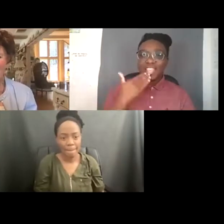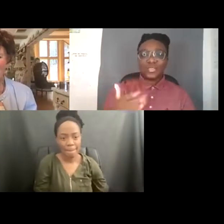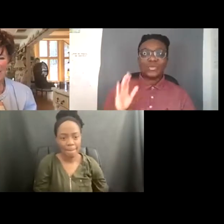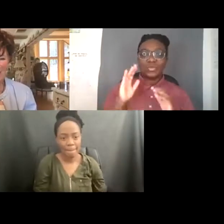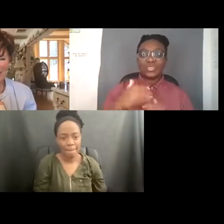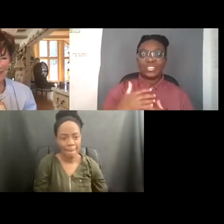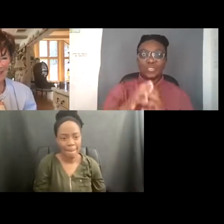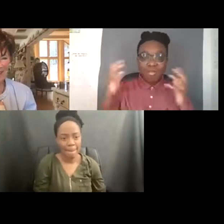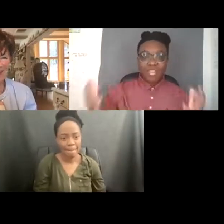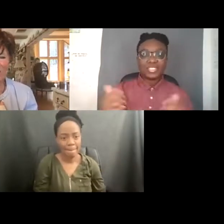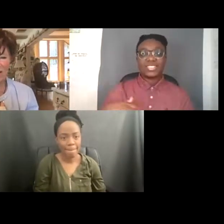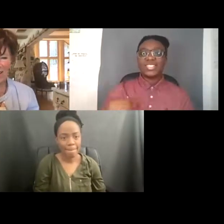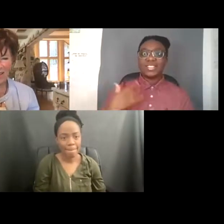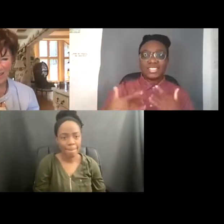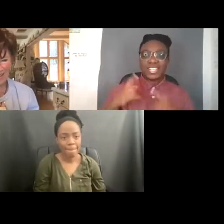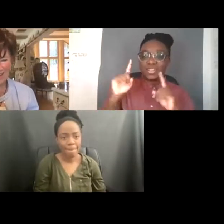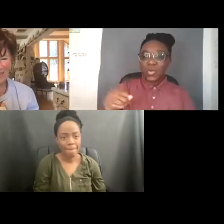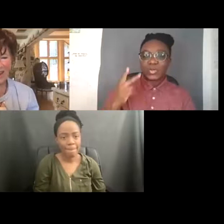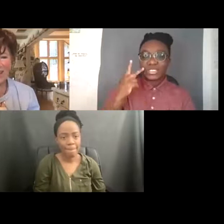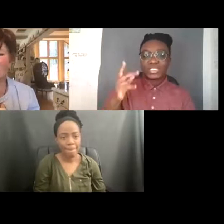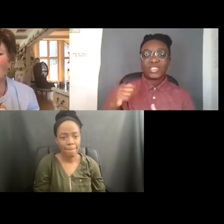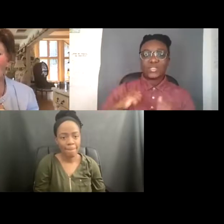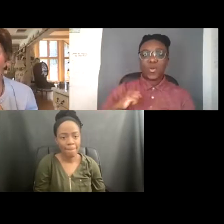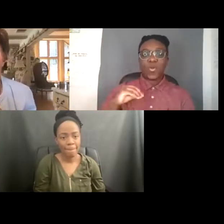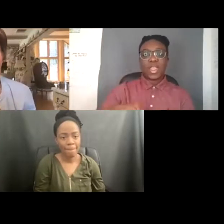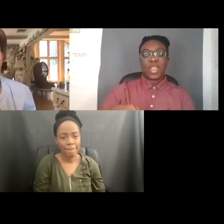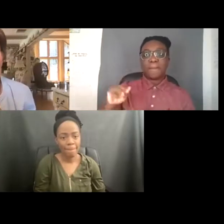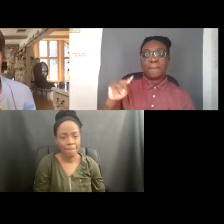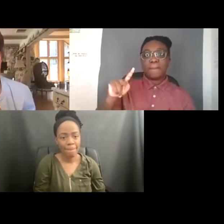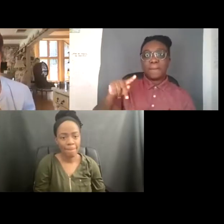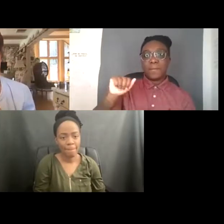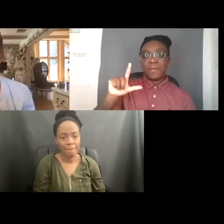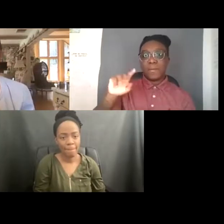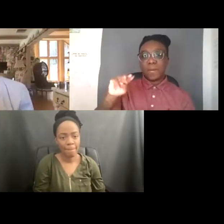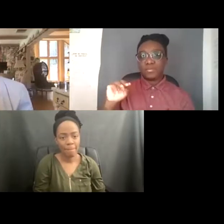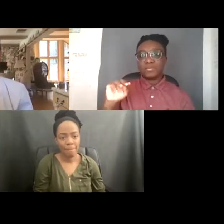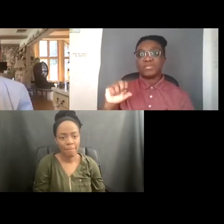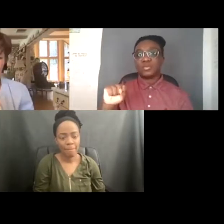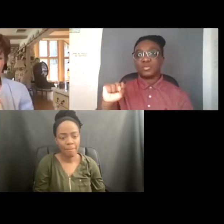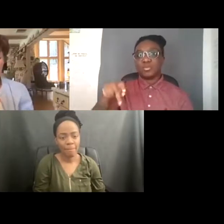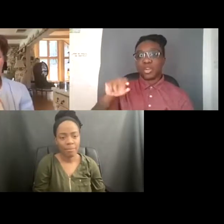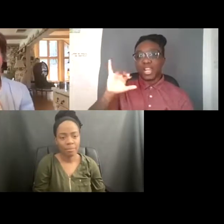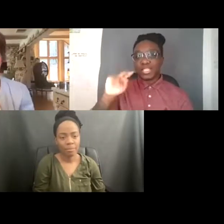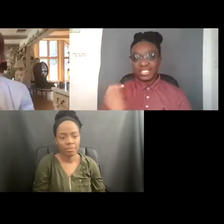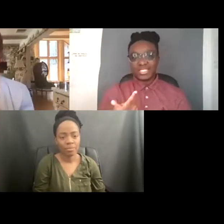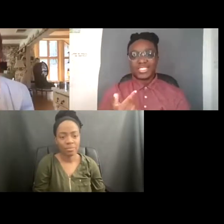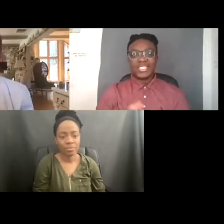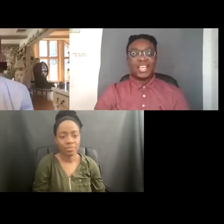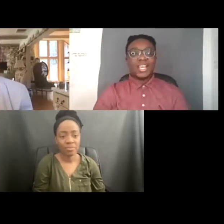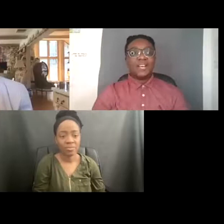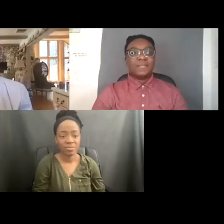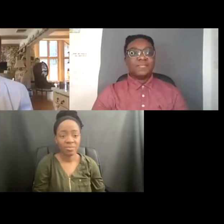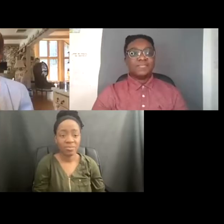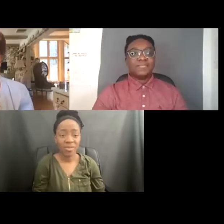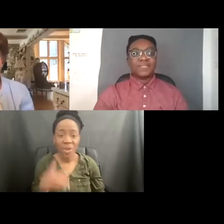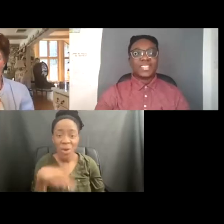show in Palm Springs. Thank you very much. Right. Okay. You're all in my kitchen here. I love